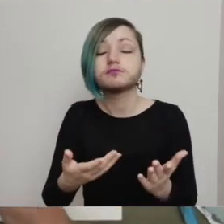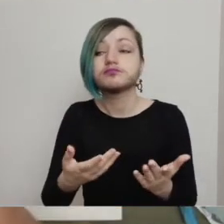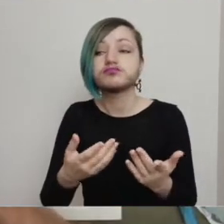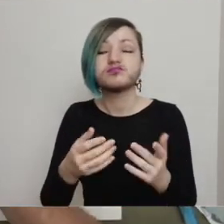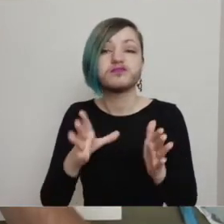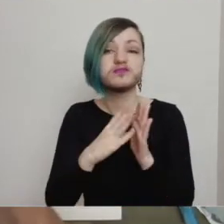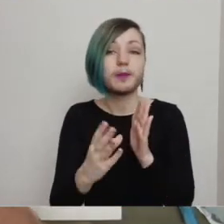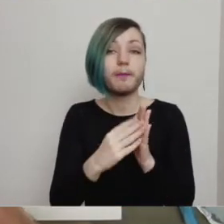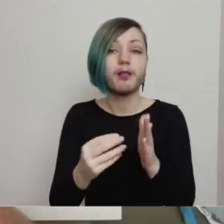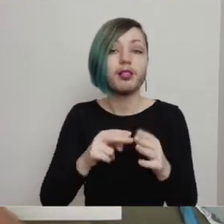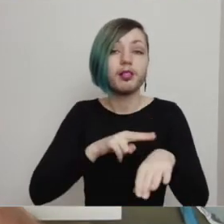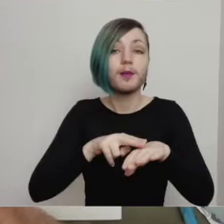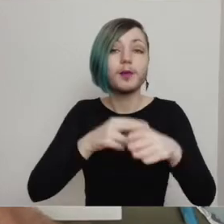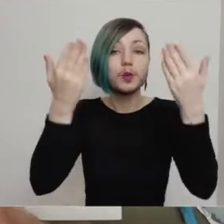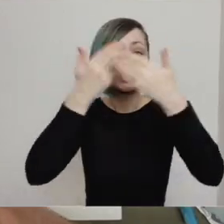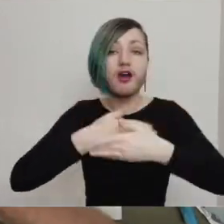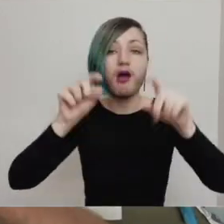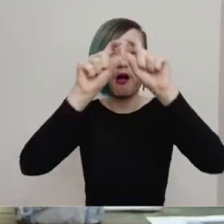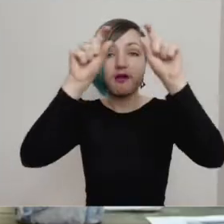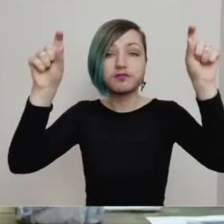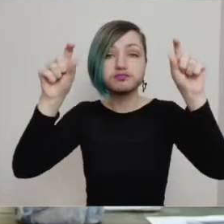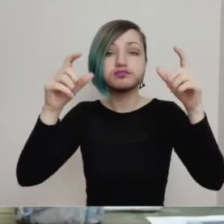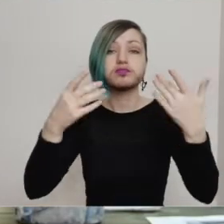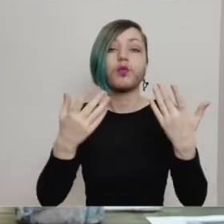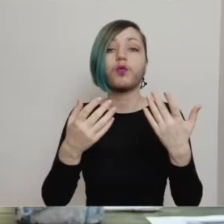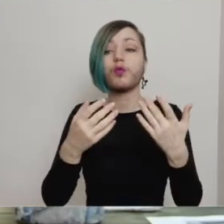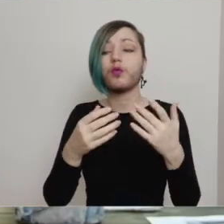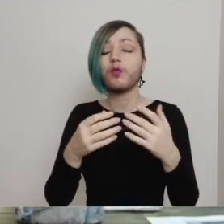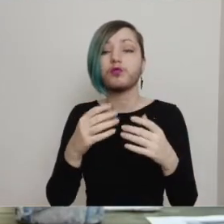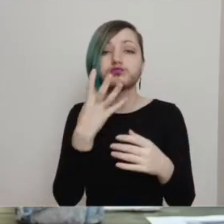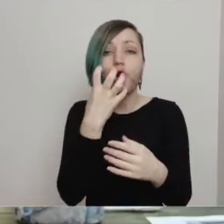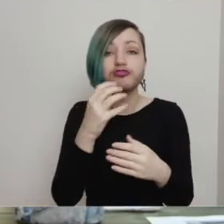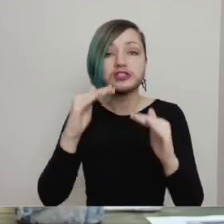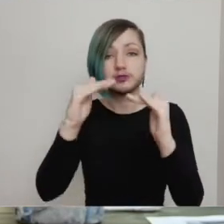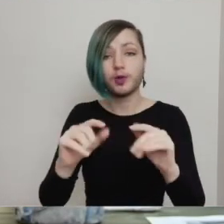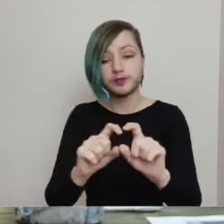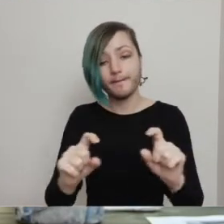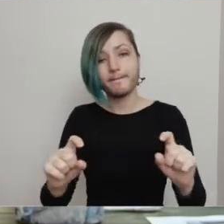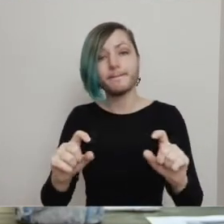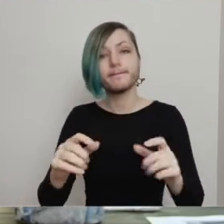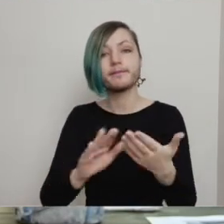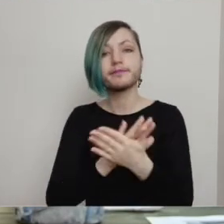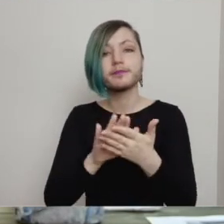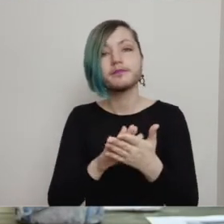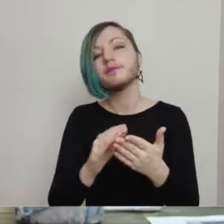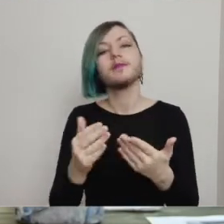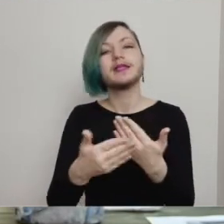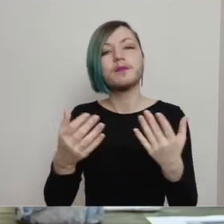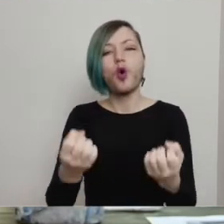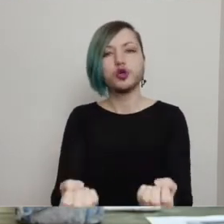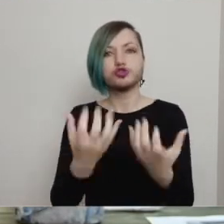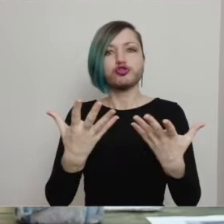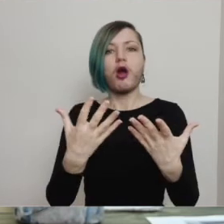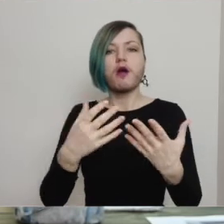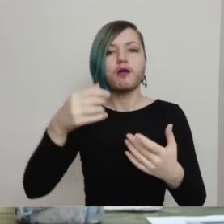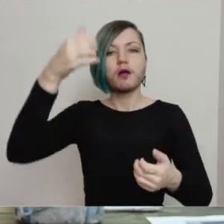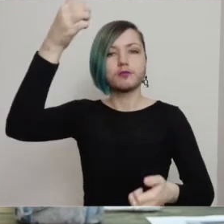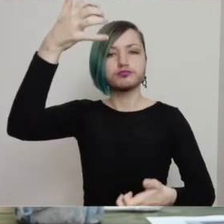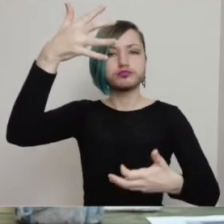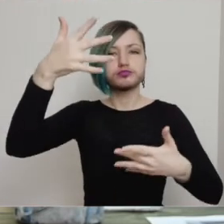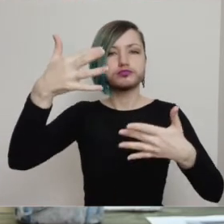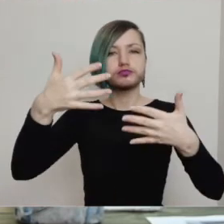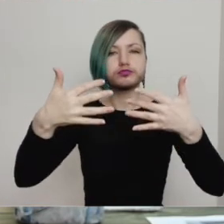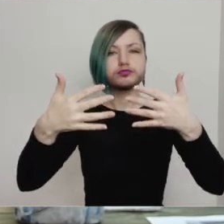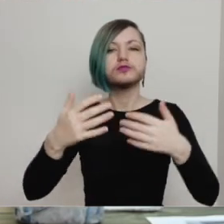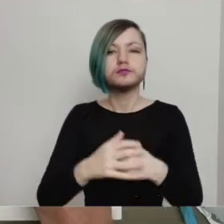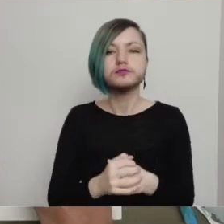could add, you know, sort of more orangey colour at the bottom, just to sort of, you know, intensify some of that. Just